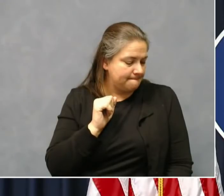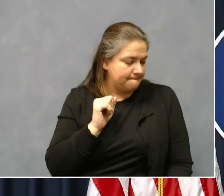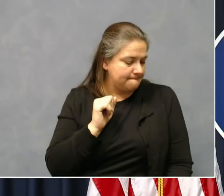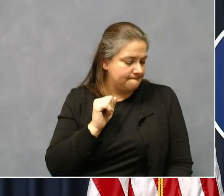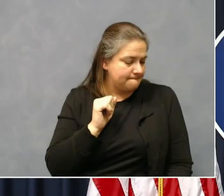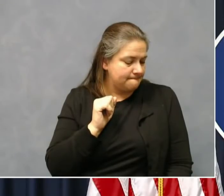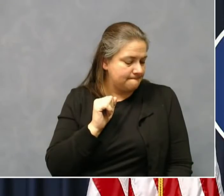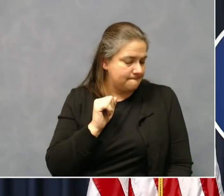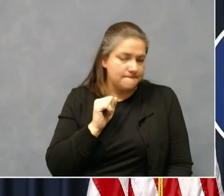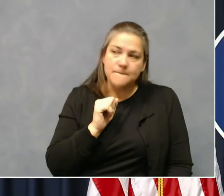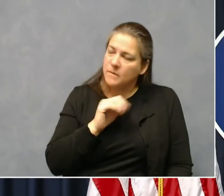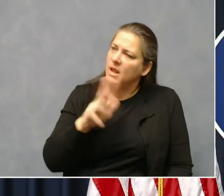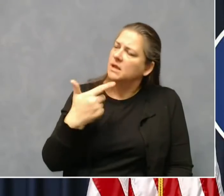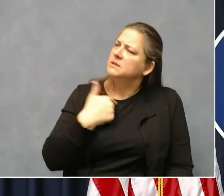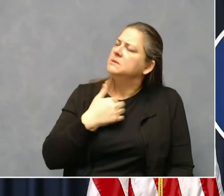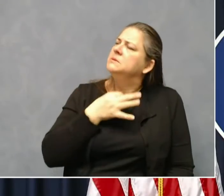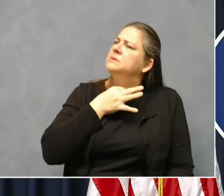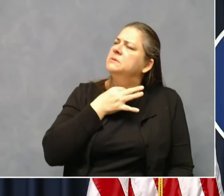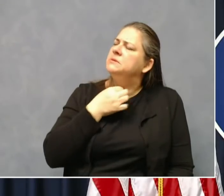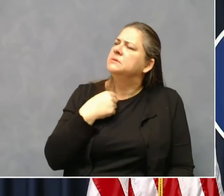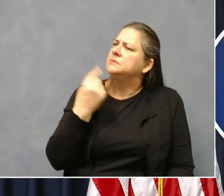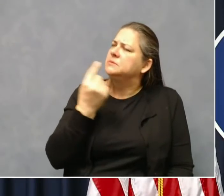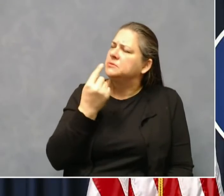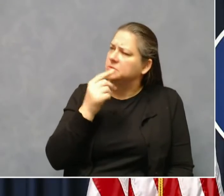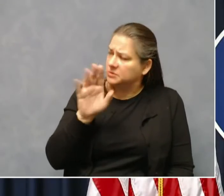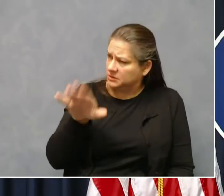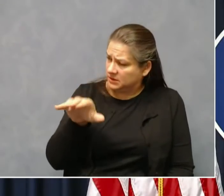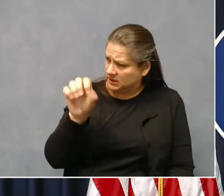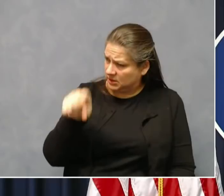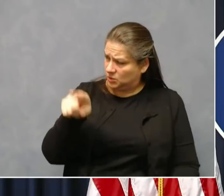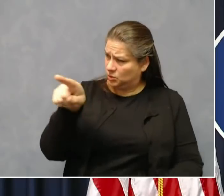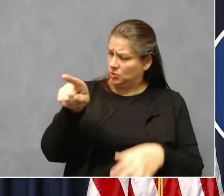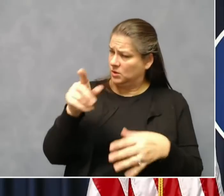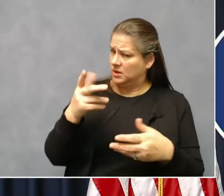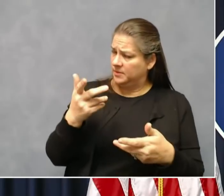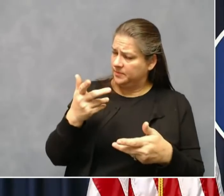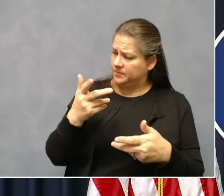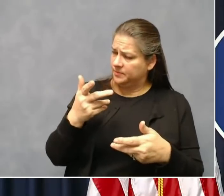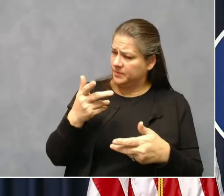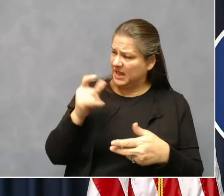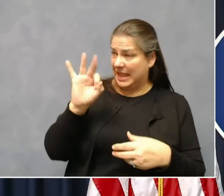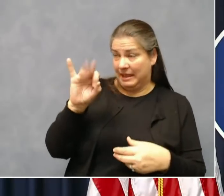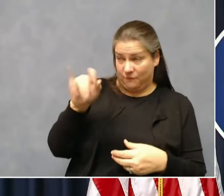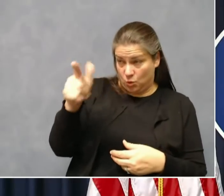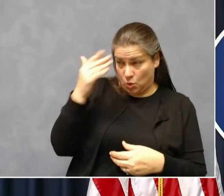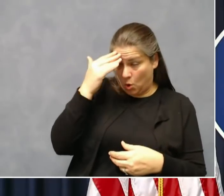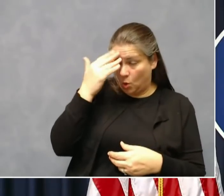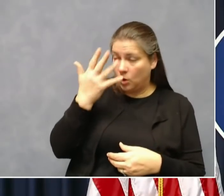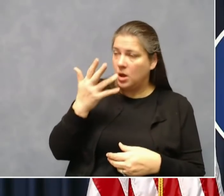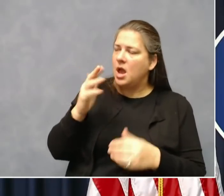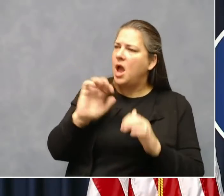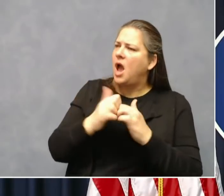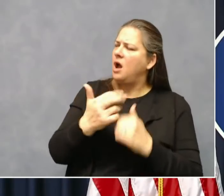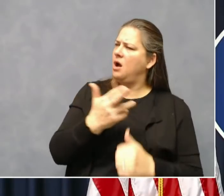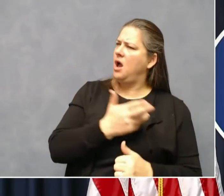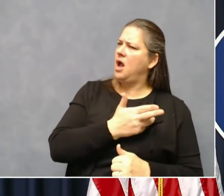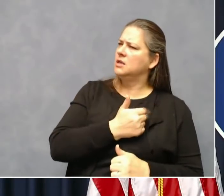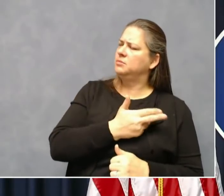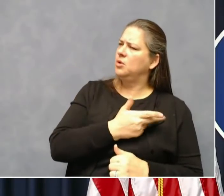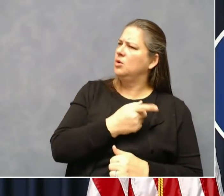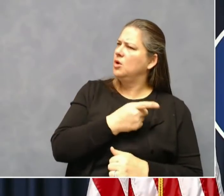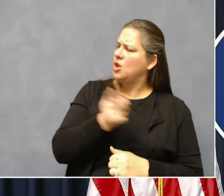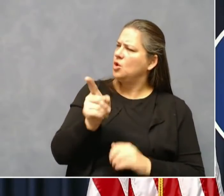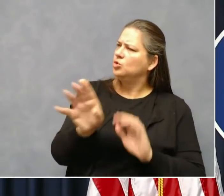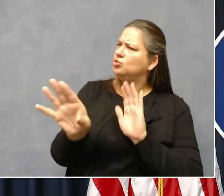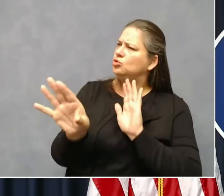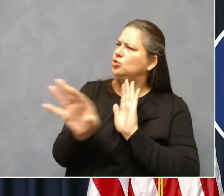I wondered if you could describe if you know how hospitals plan to designate who among their staff gets